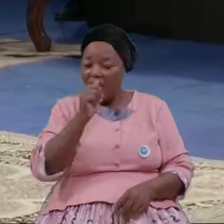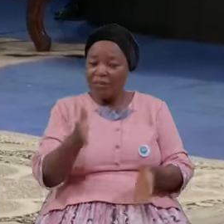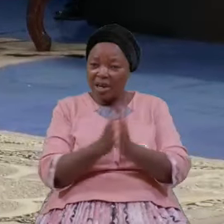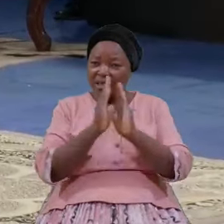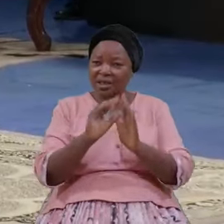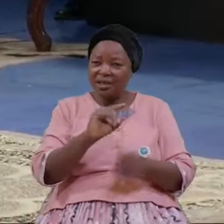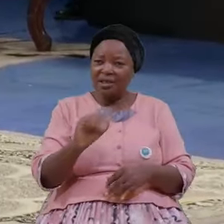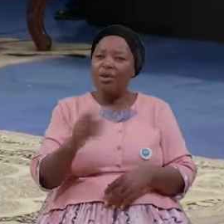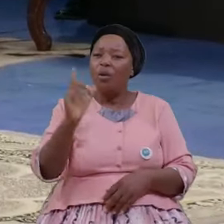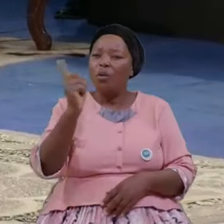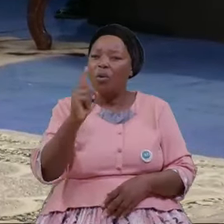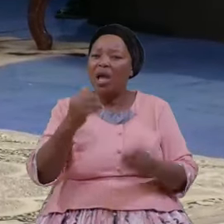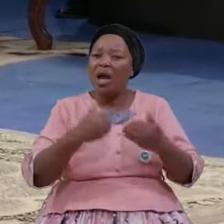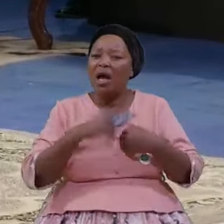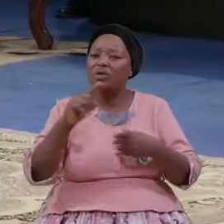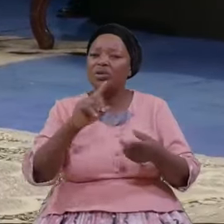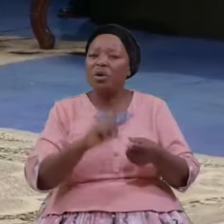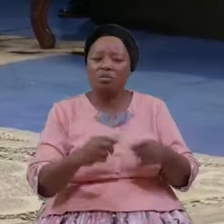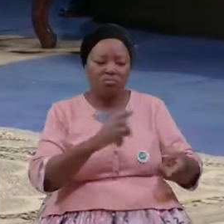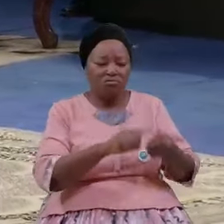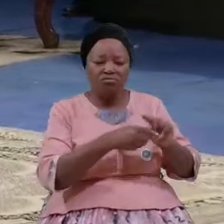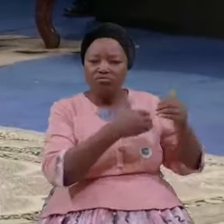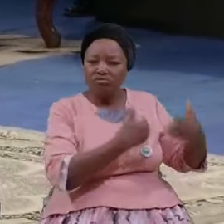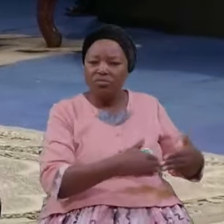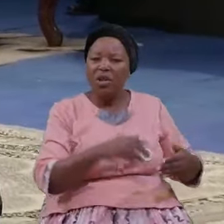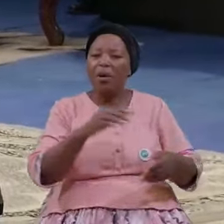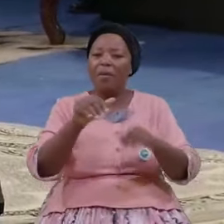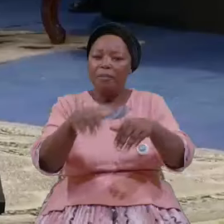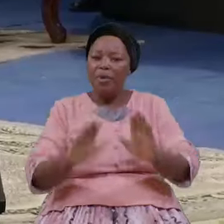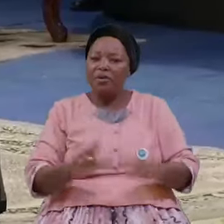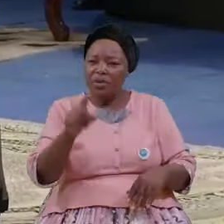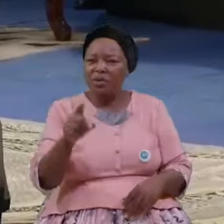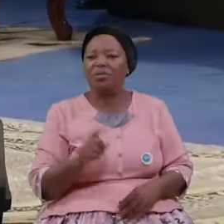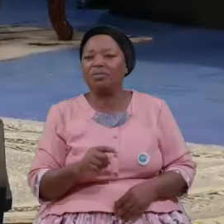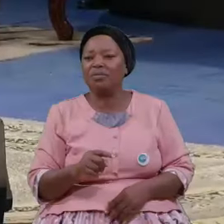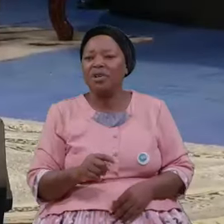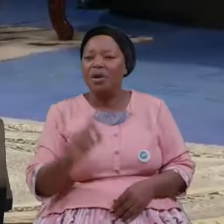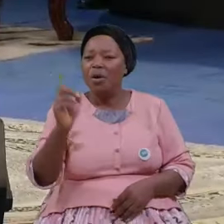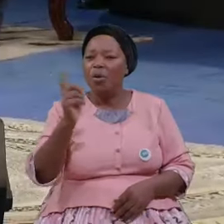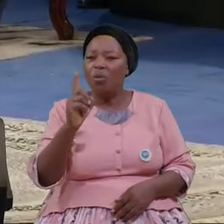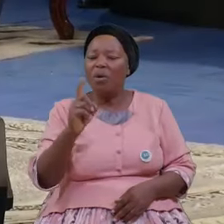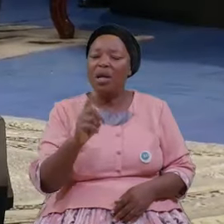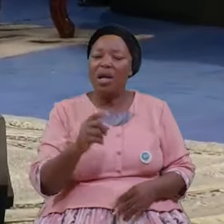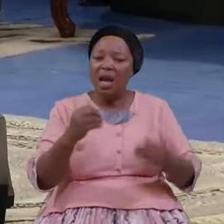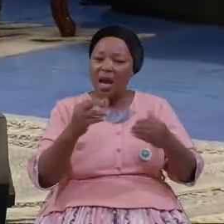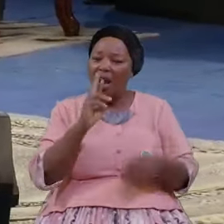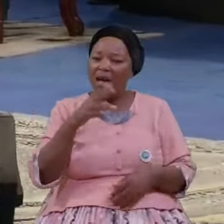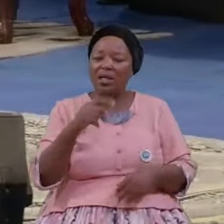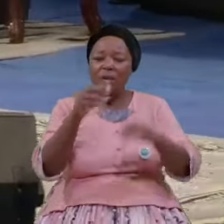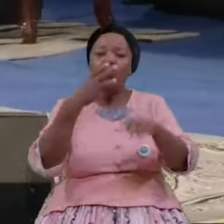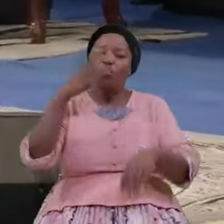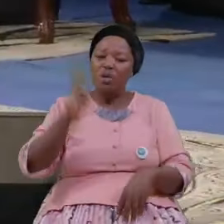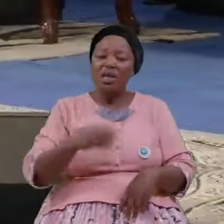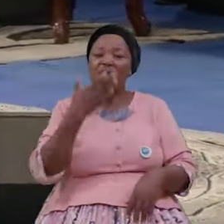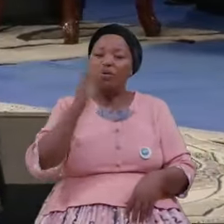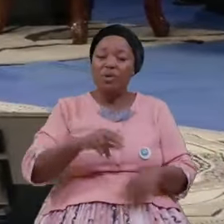neighbor buried you? Where has the tyrant buried you? Where